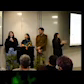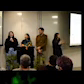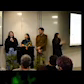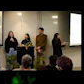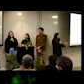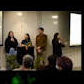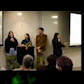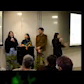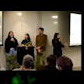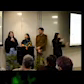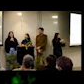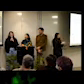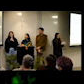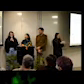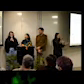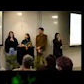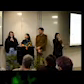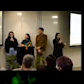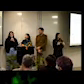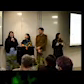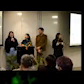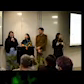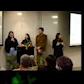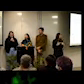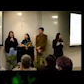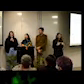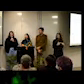for a few weeks? And only one responded.